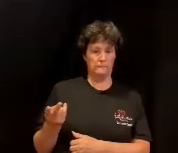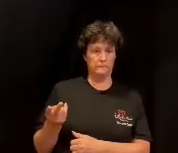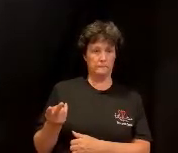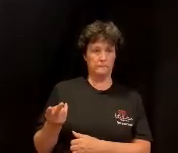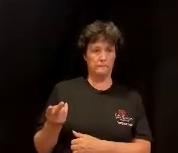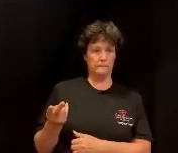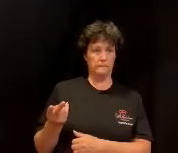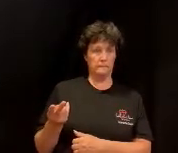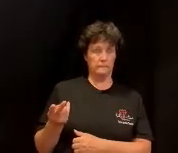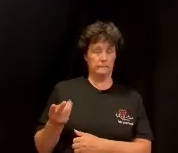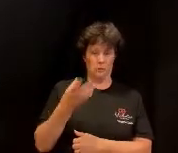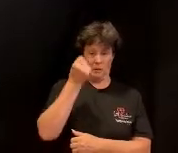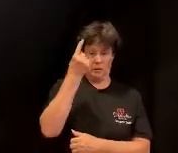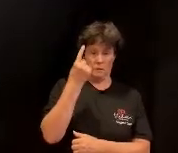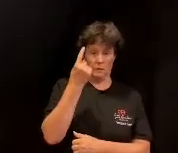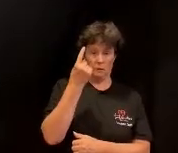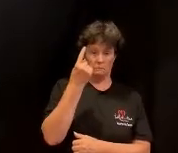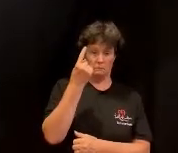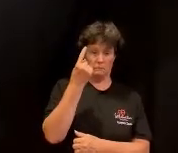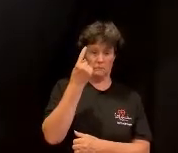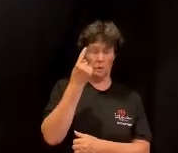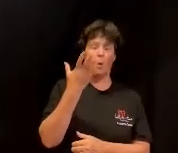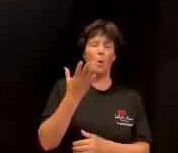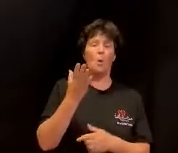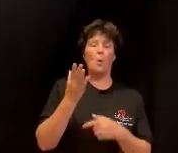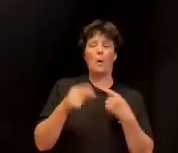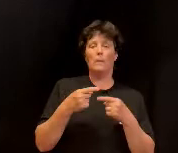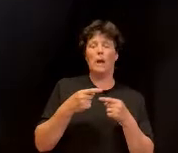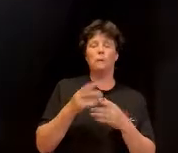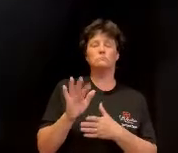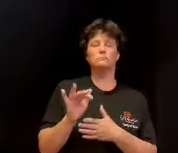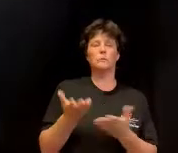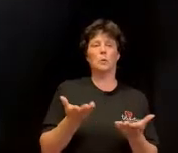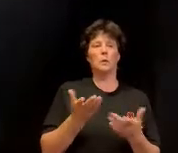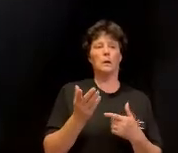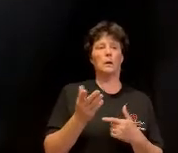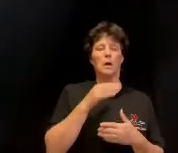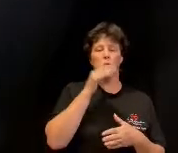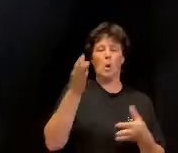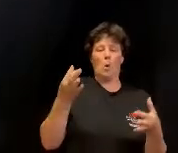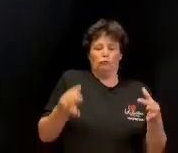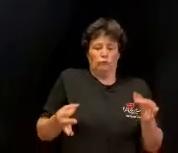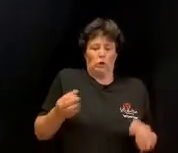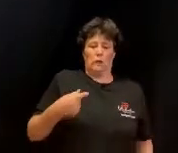Am I making sense here? How about this one? How about this one? Don't judge me.